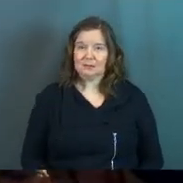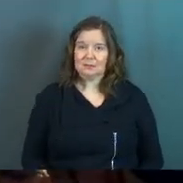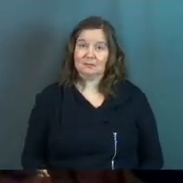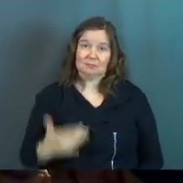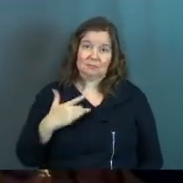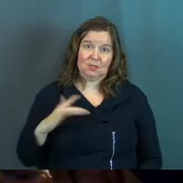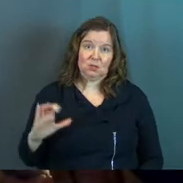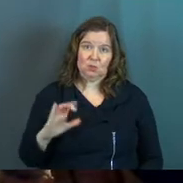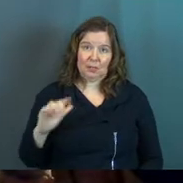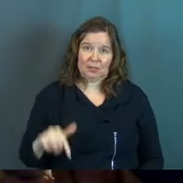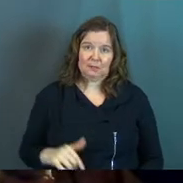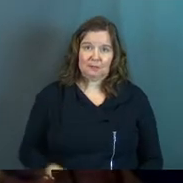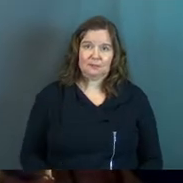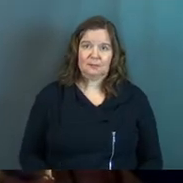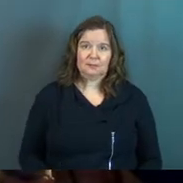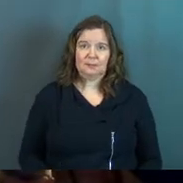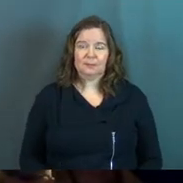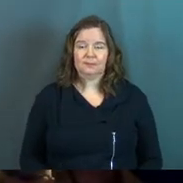We do this.